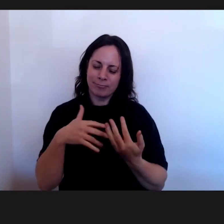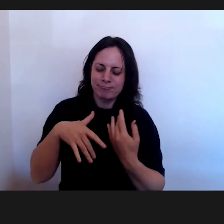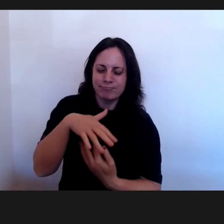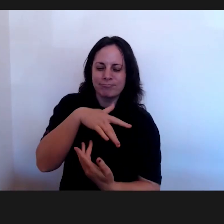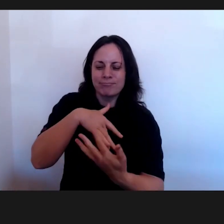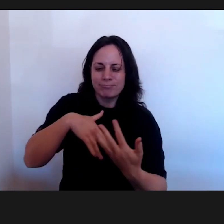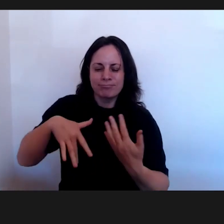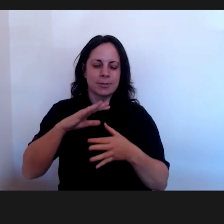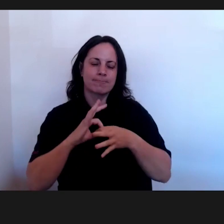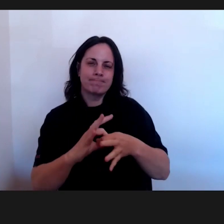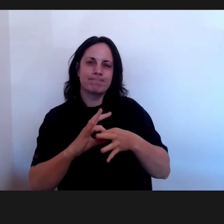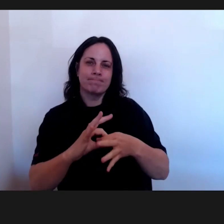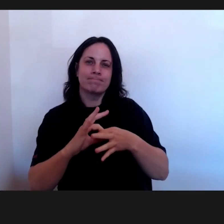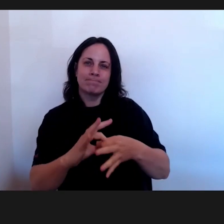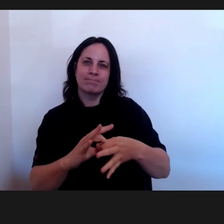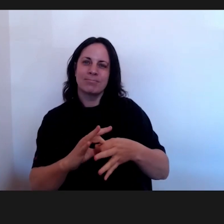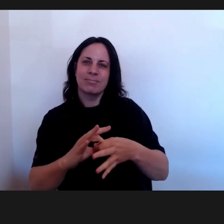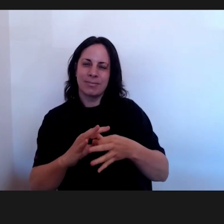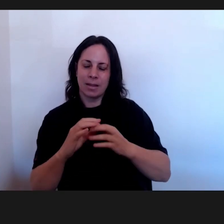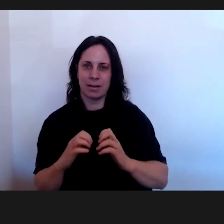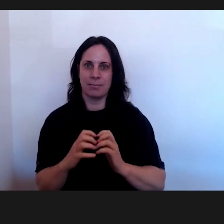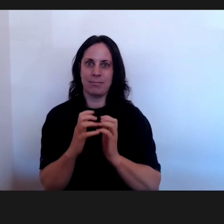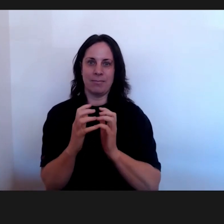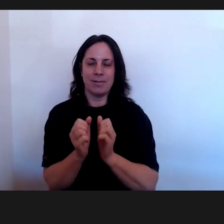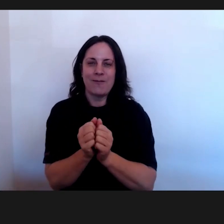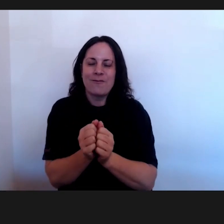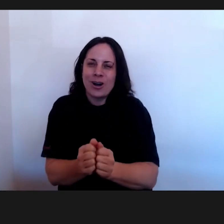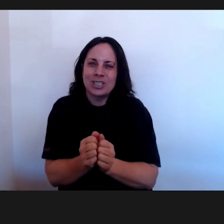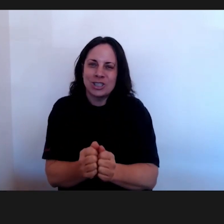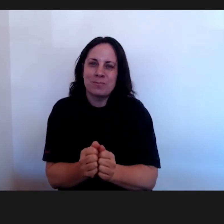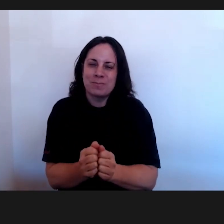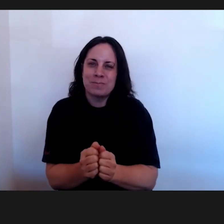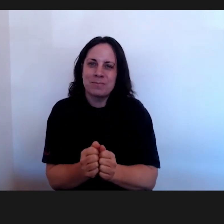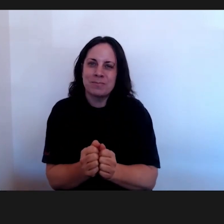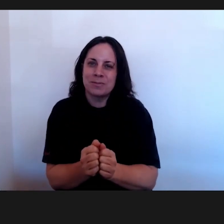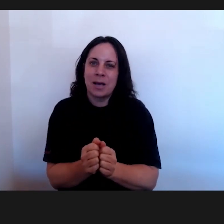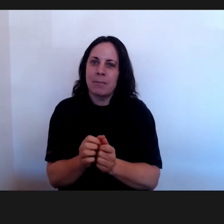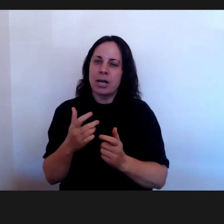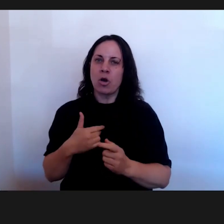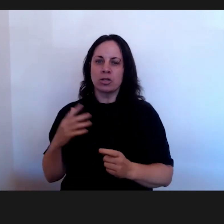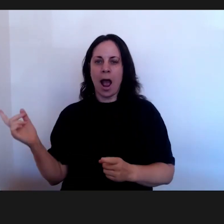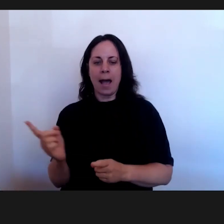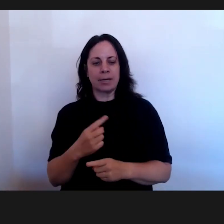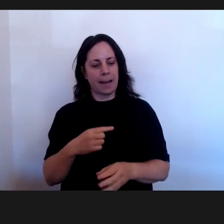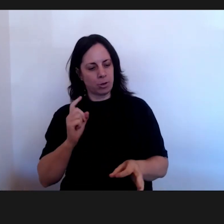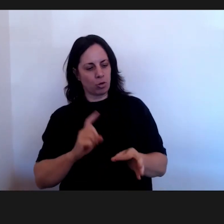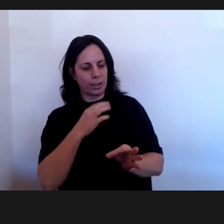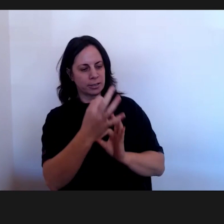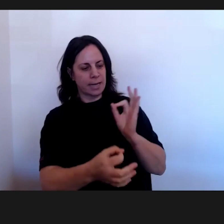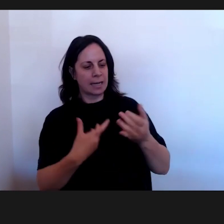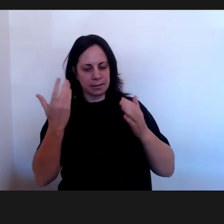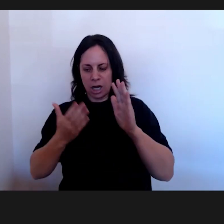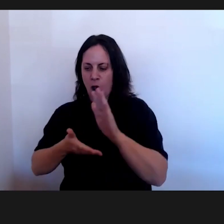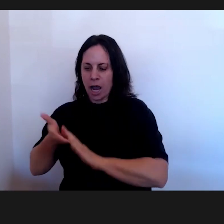them. And friendships develop way beyond that research. And also, I have a